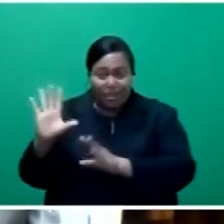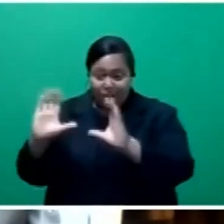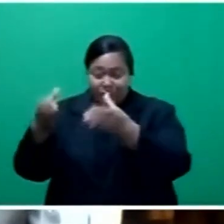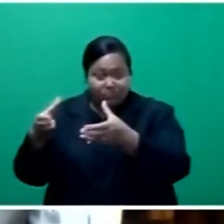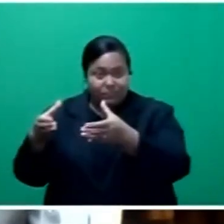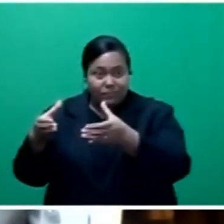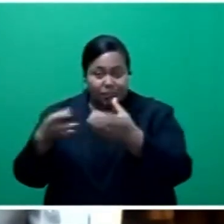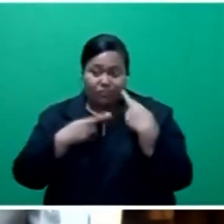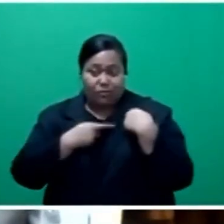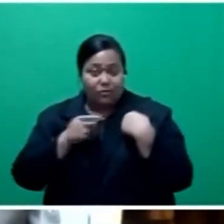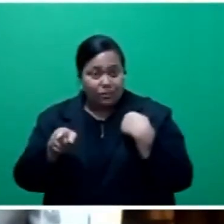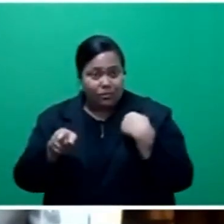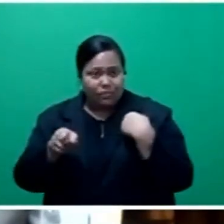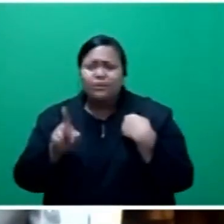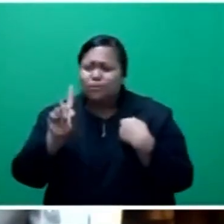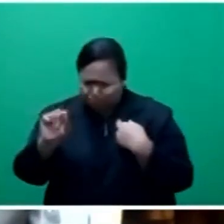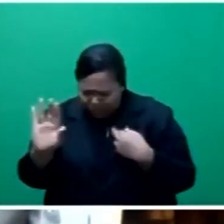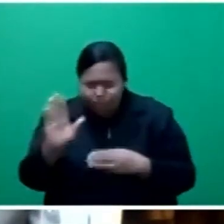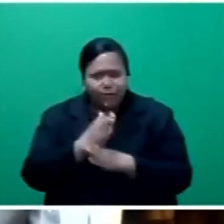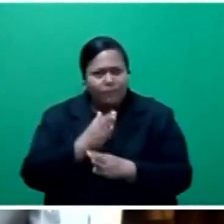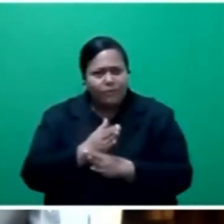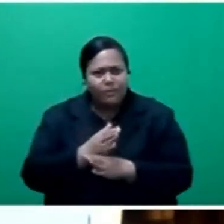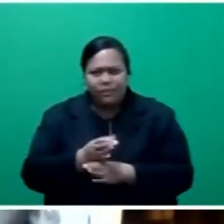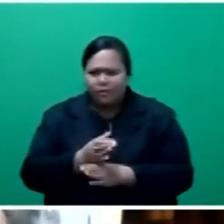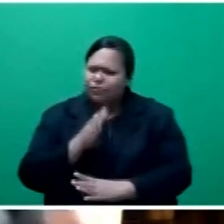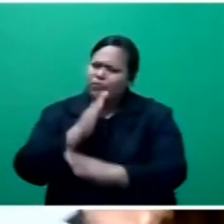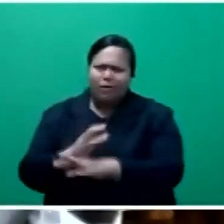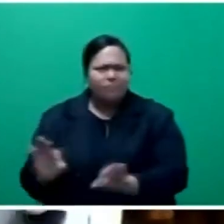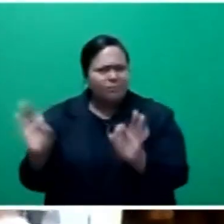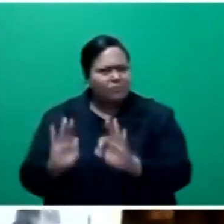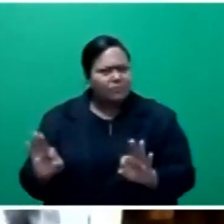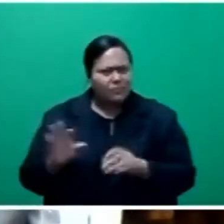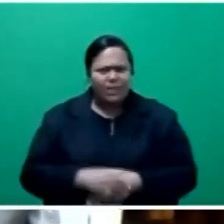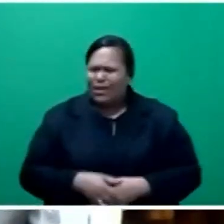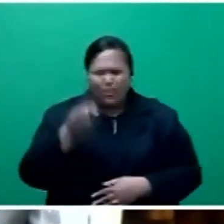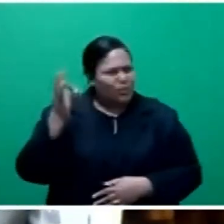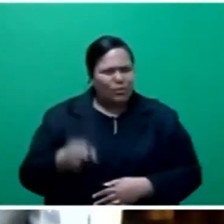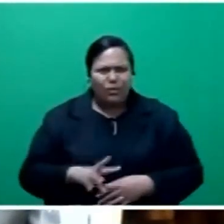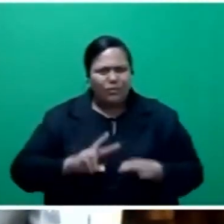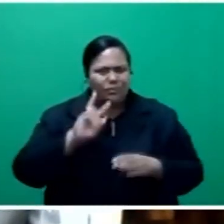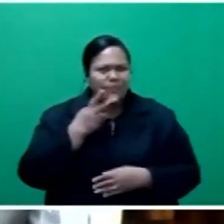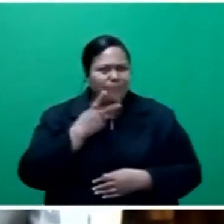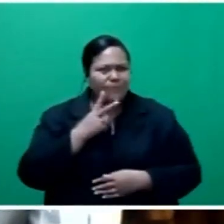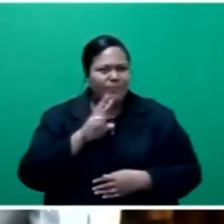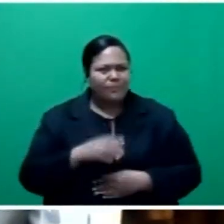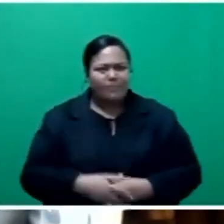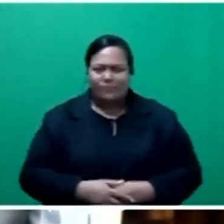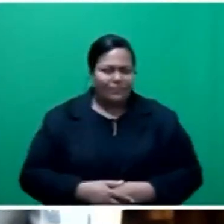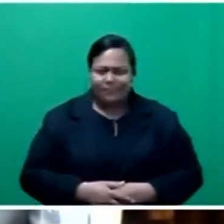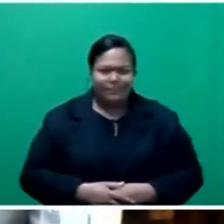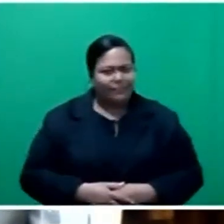job. Nobody's stopping you. Don't pull out these, underhanded tactics. You lose